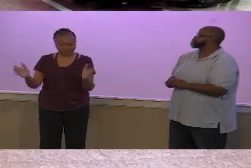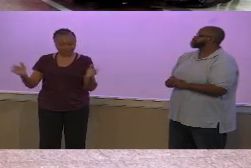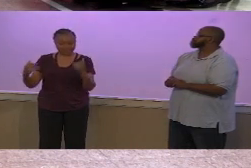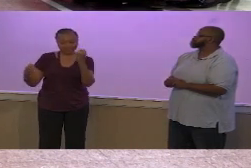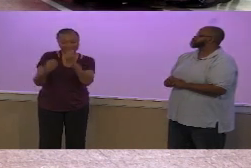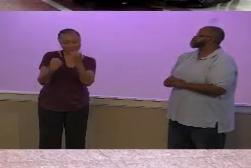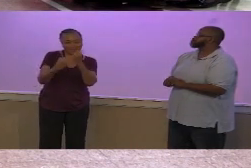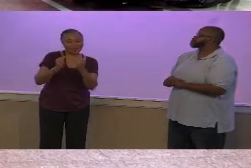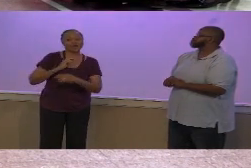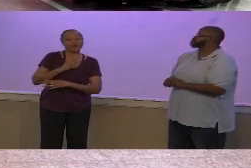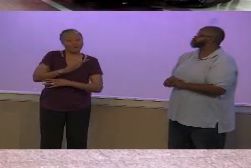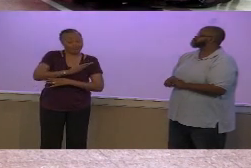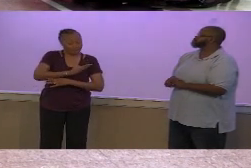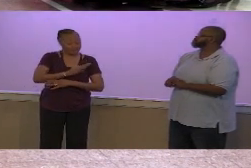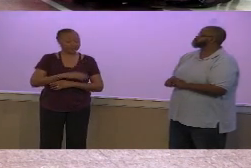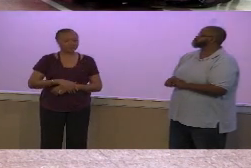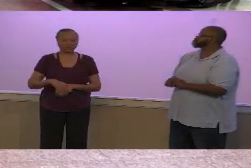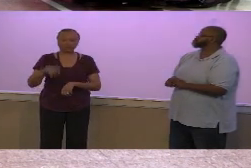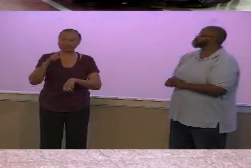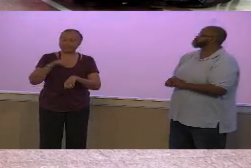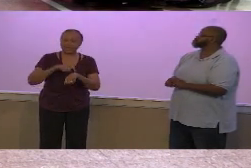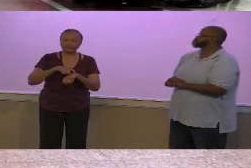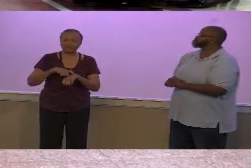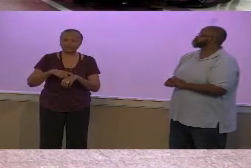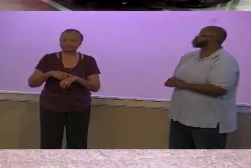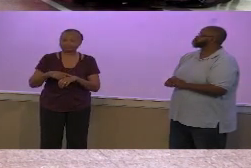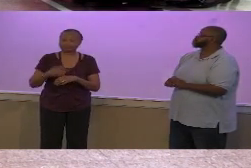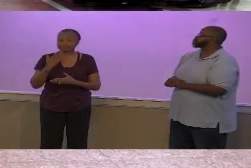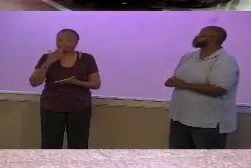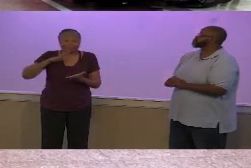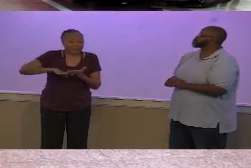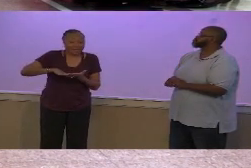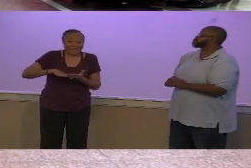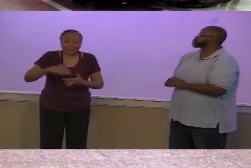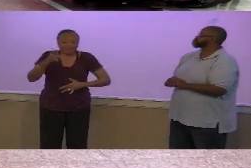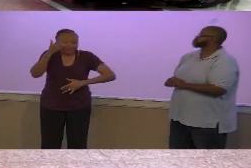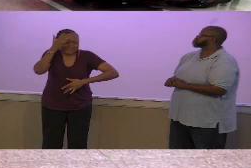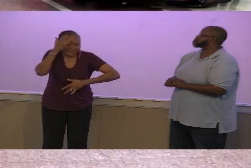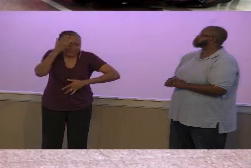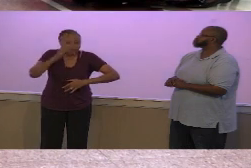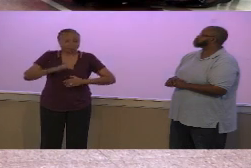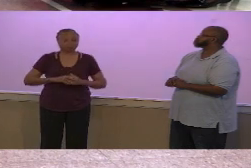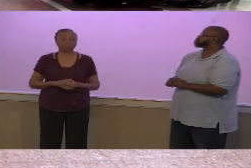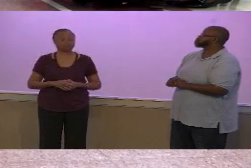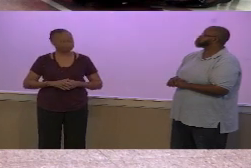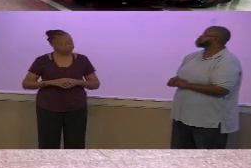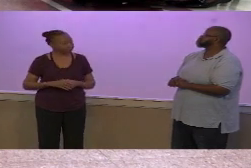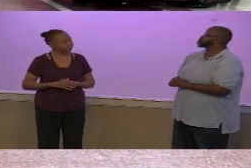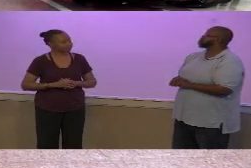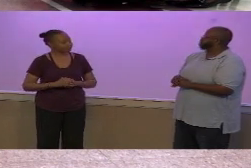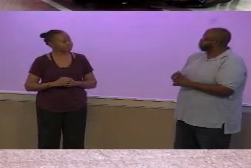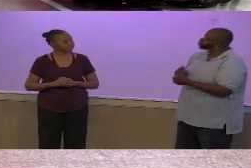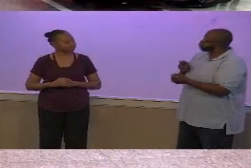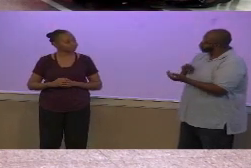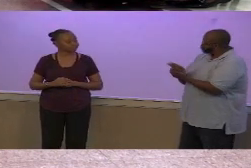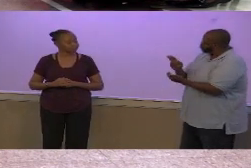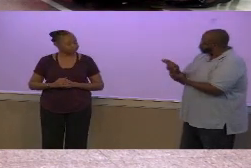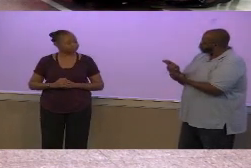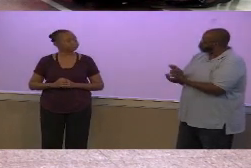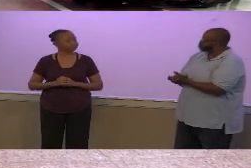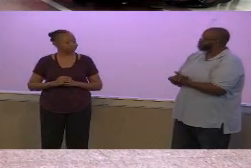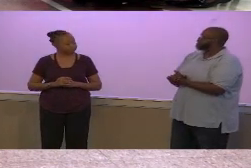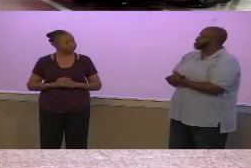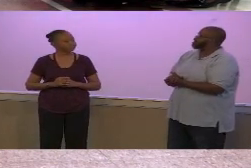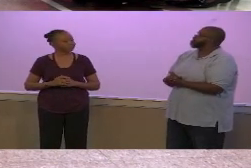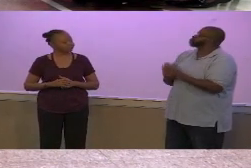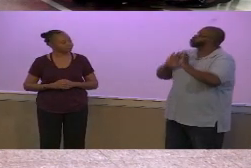supported us even during times of illness and grief. That's so true, Sister Doctor. And you know, this is a great